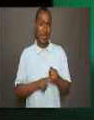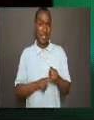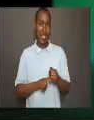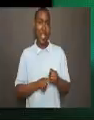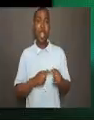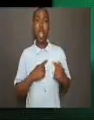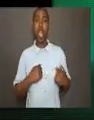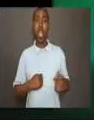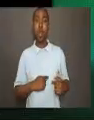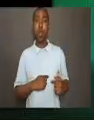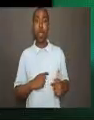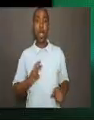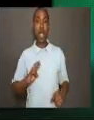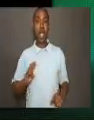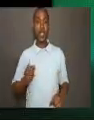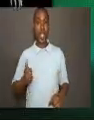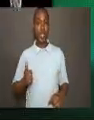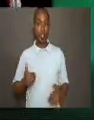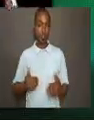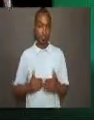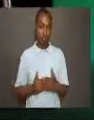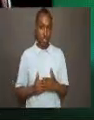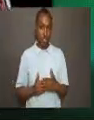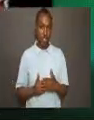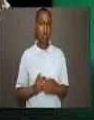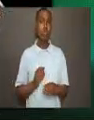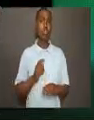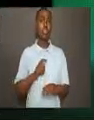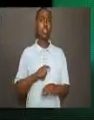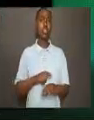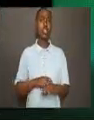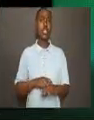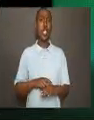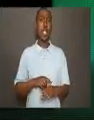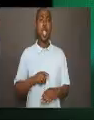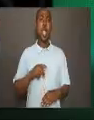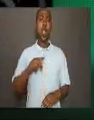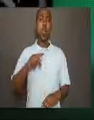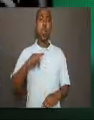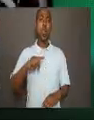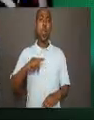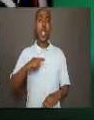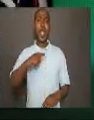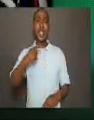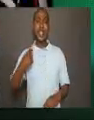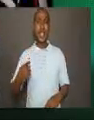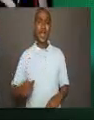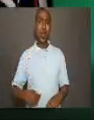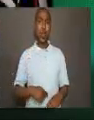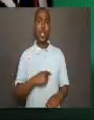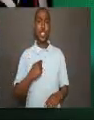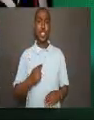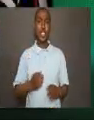atrium. At this point, pulmonary circulation allows for